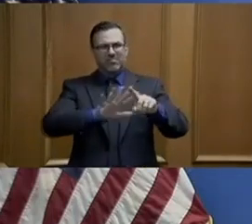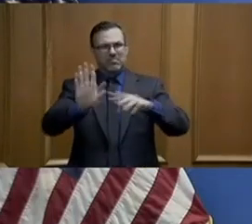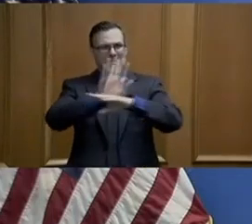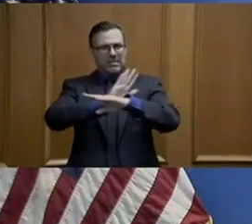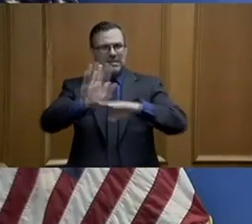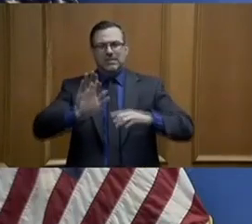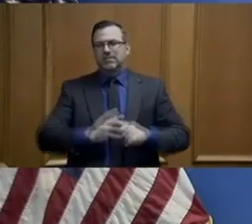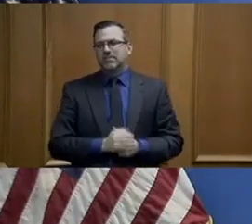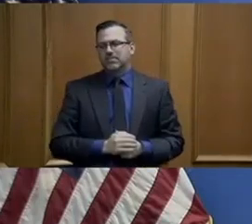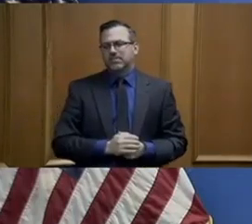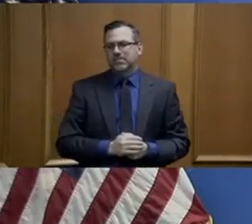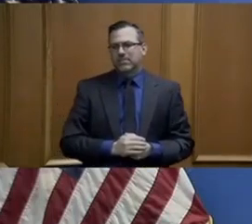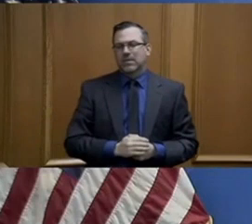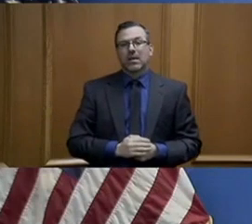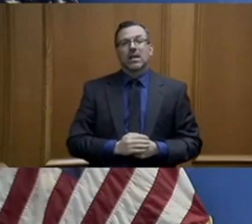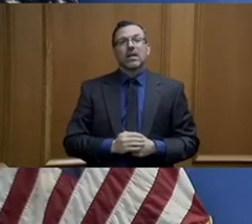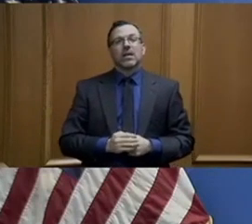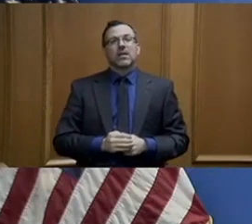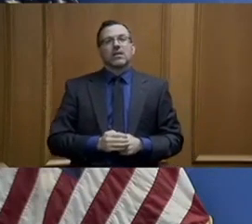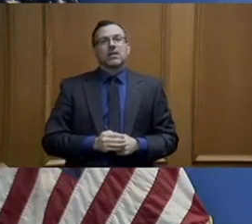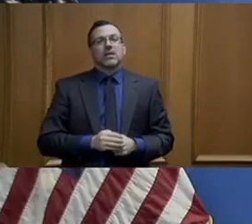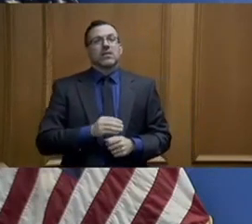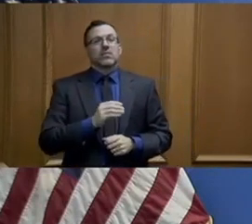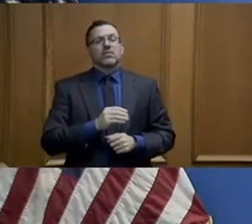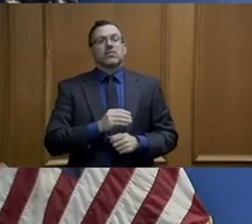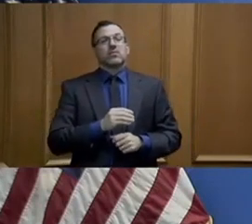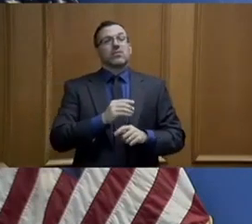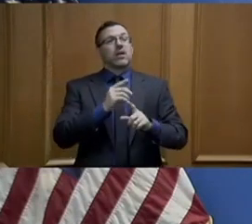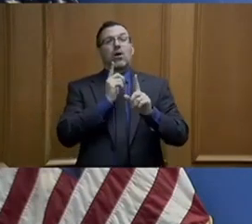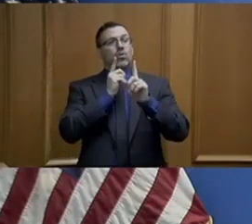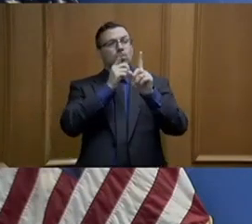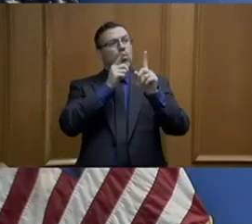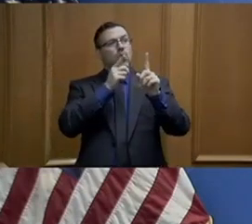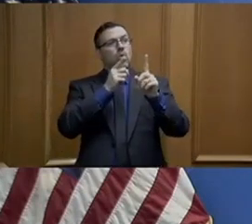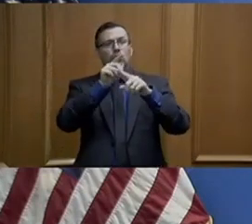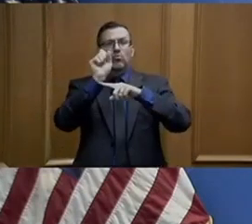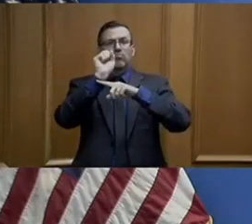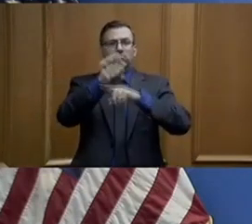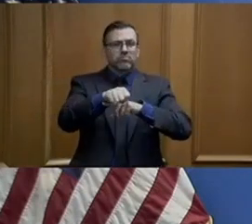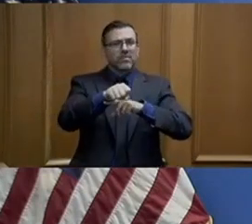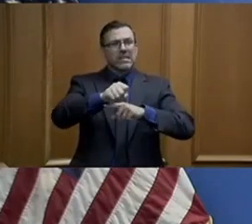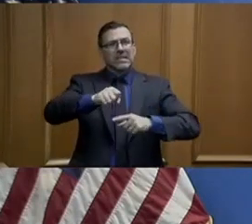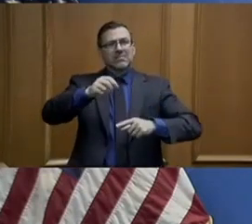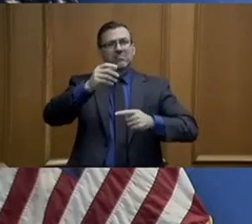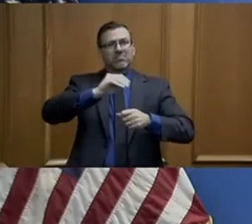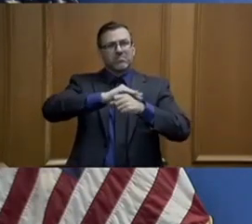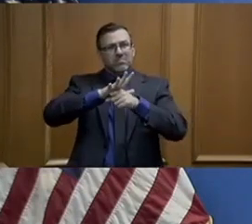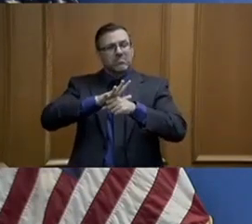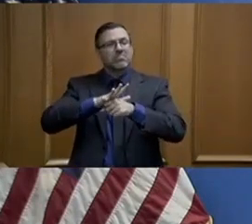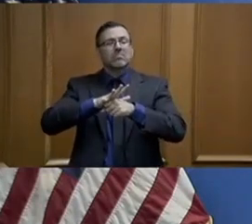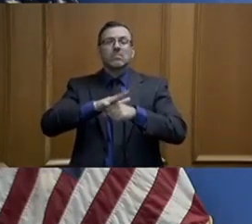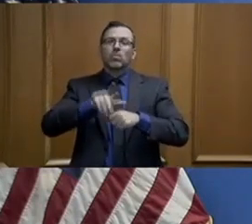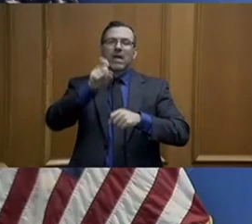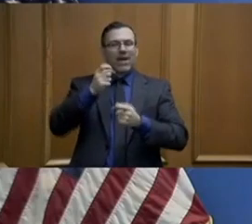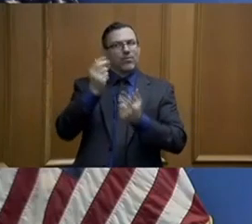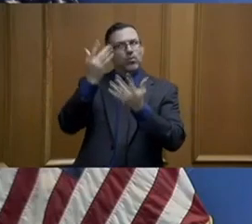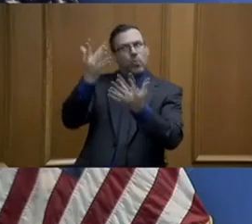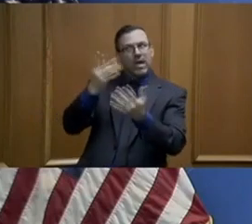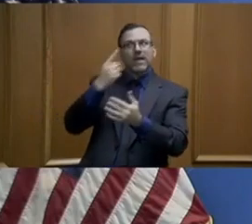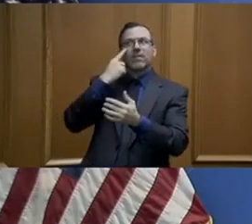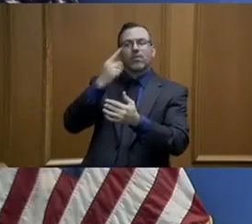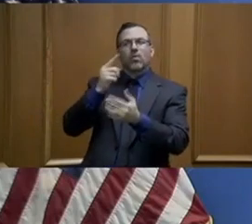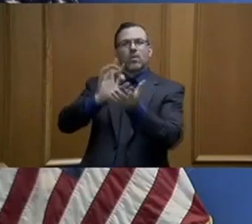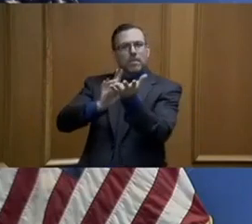Defeating this disease once and for all requires specific advances, scientific advances, that are many months